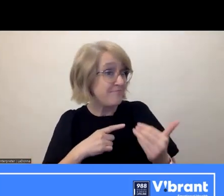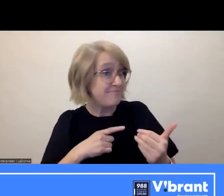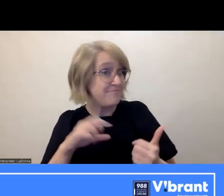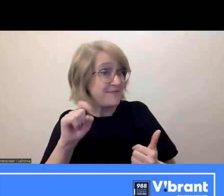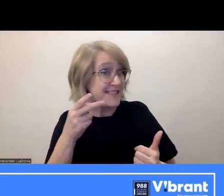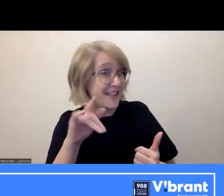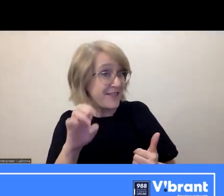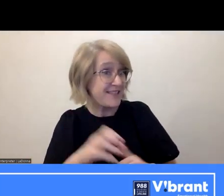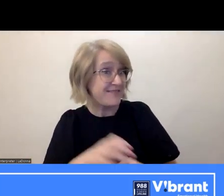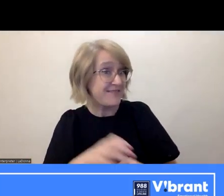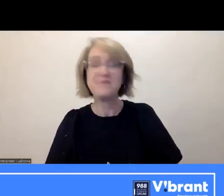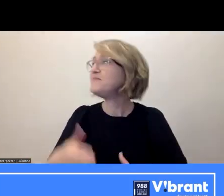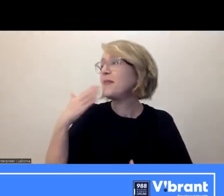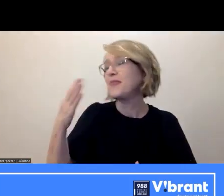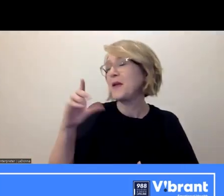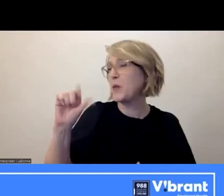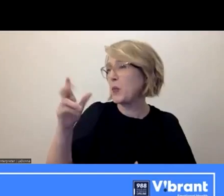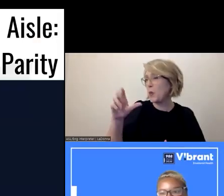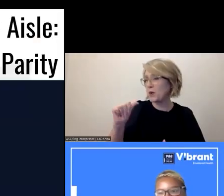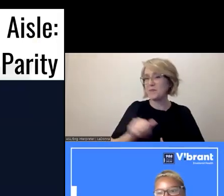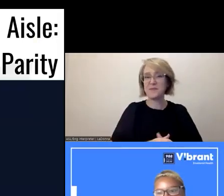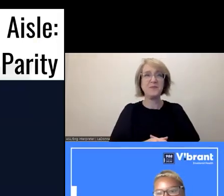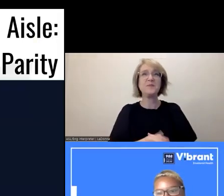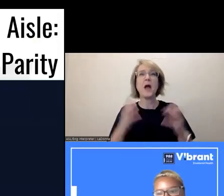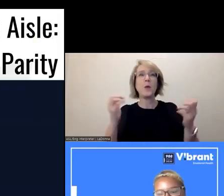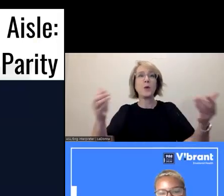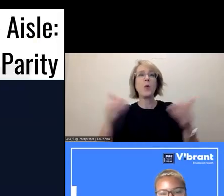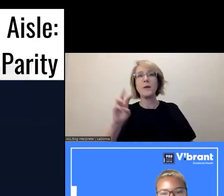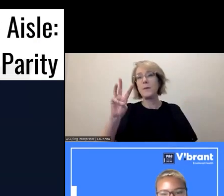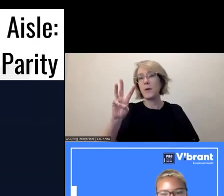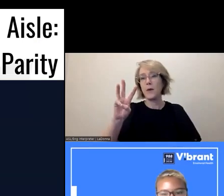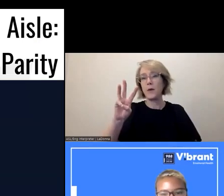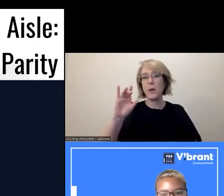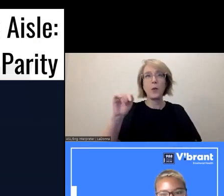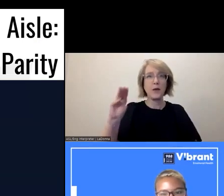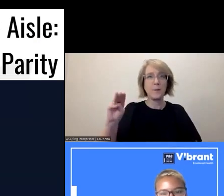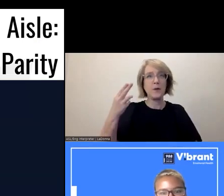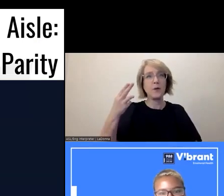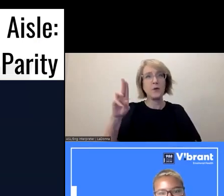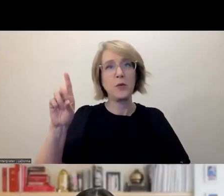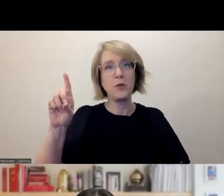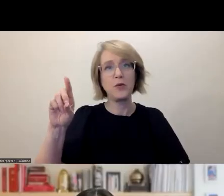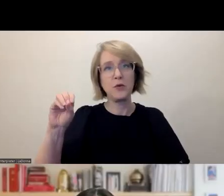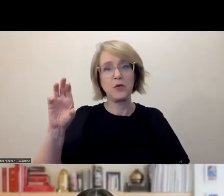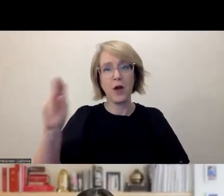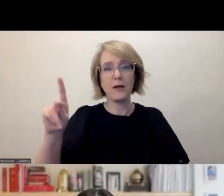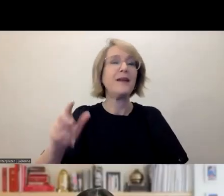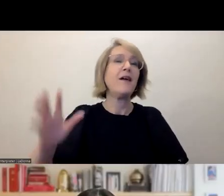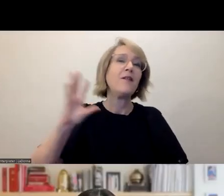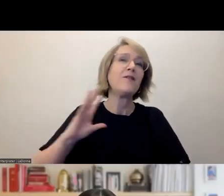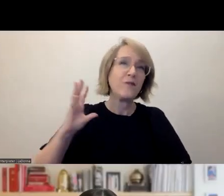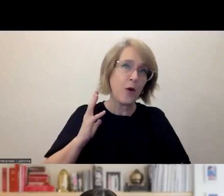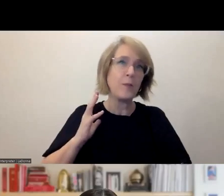Thanks, Laura. So I'd like to welcome William Hudak. He's a former senior public health advisor at SAMHSA Center for